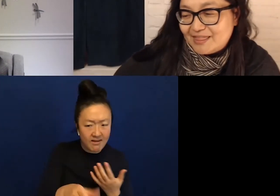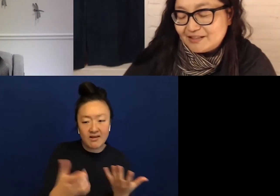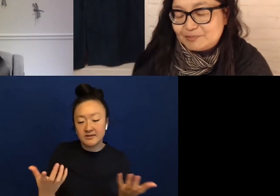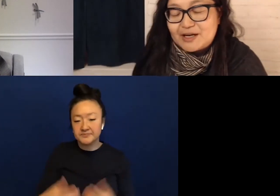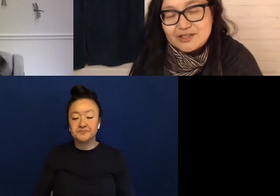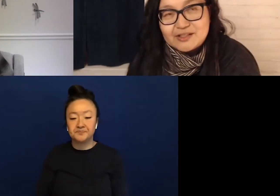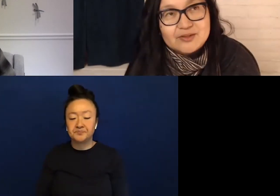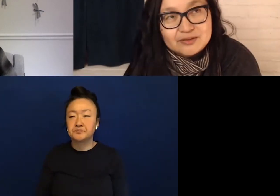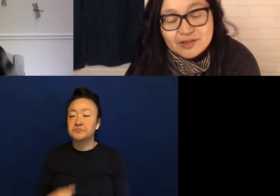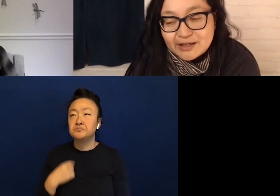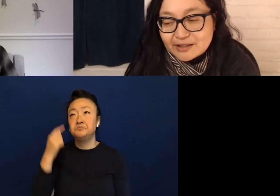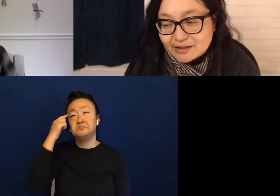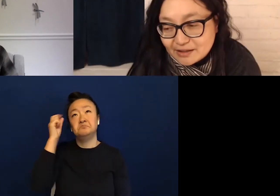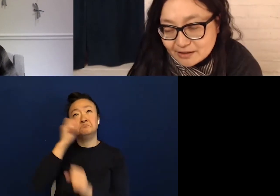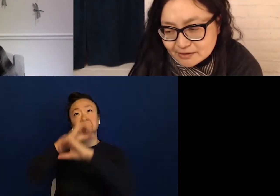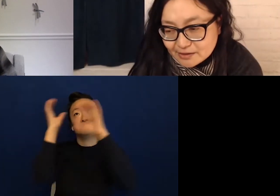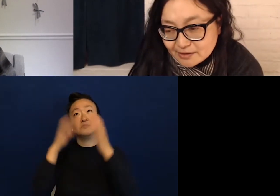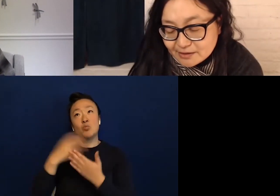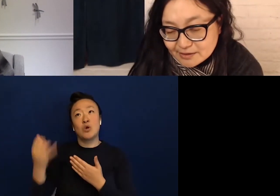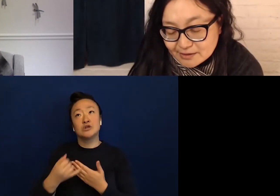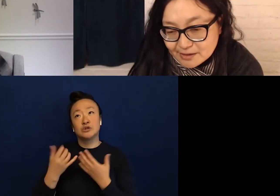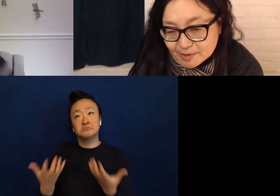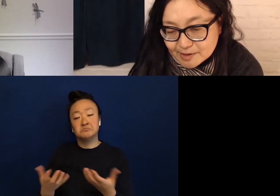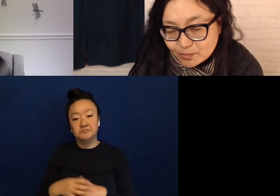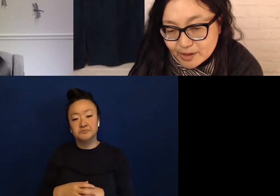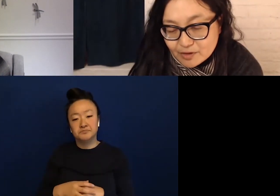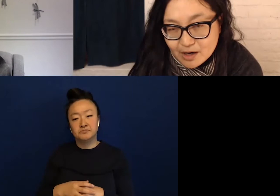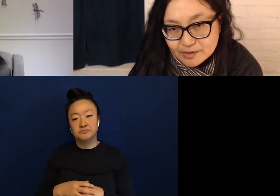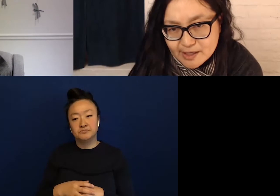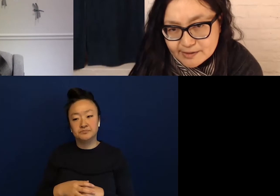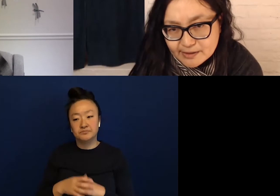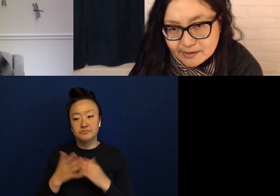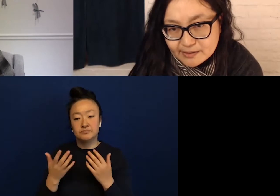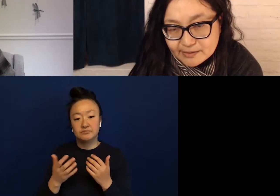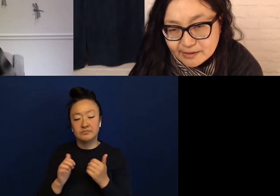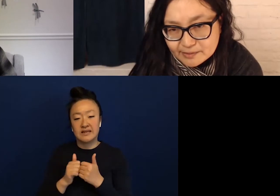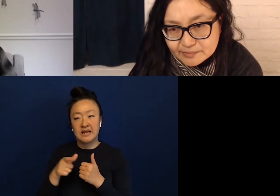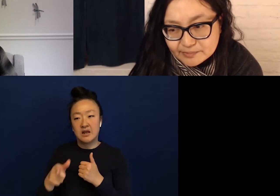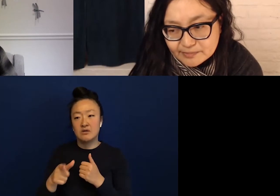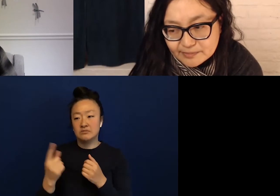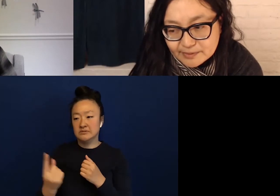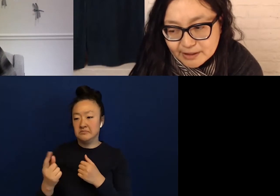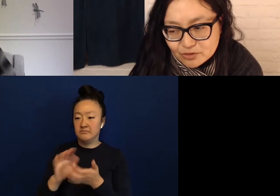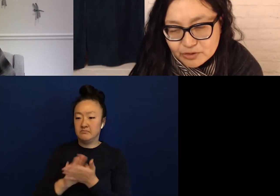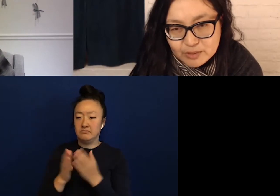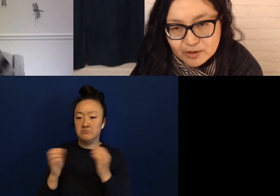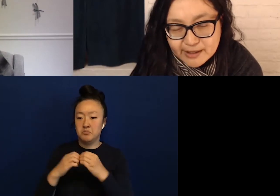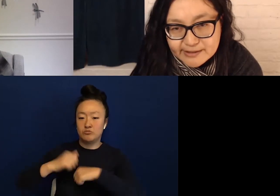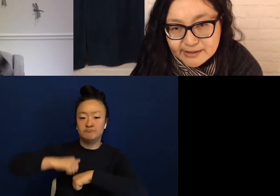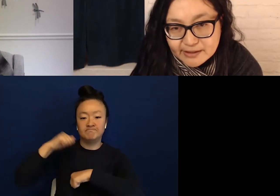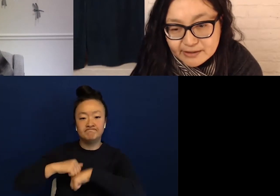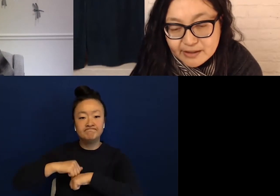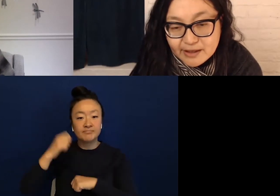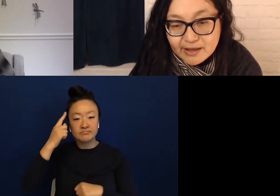I think of projects as sort of like almost like a way of concretizing like a dream or